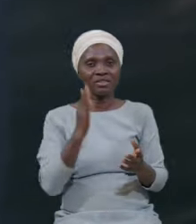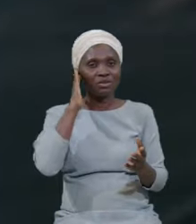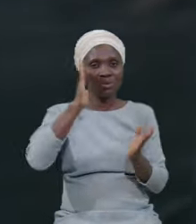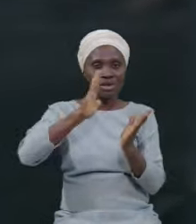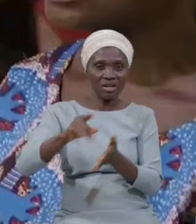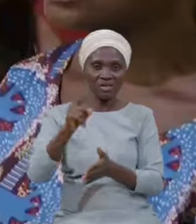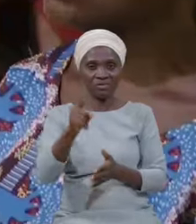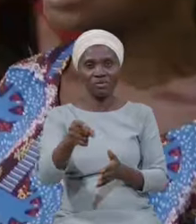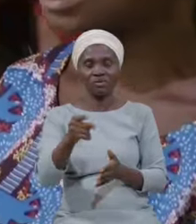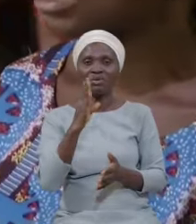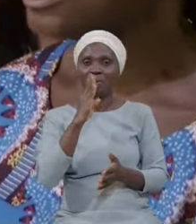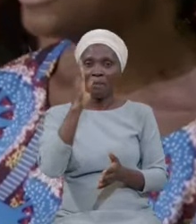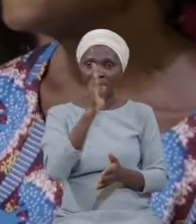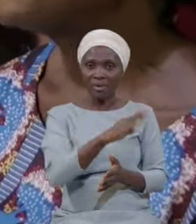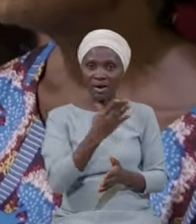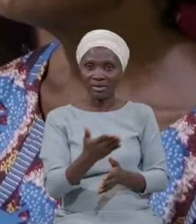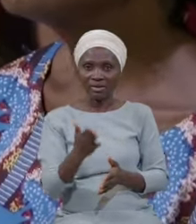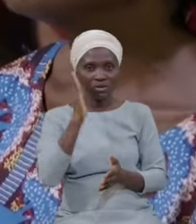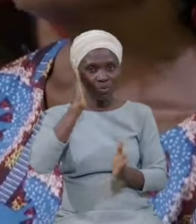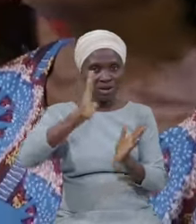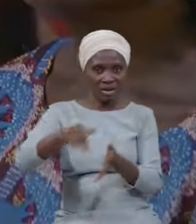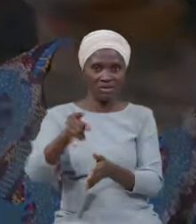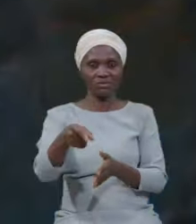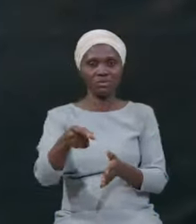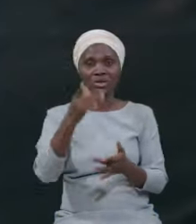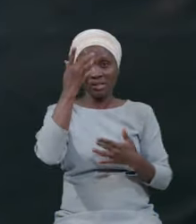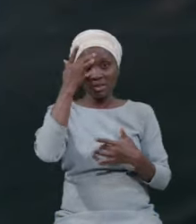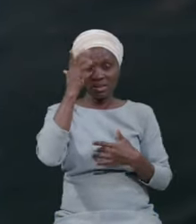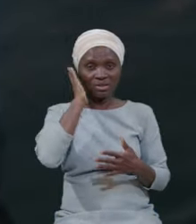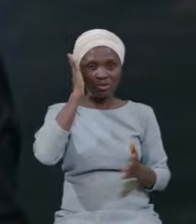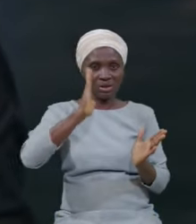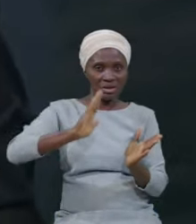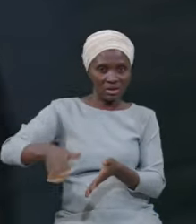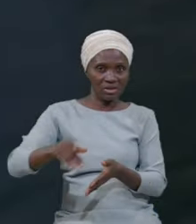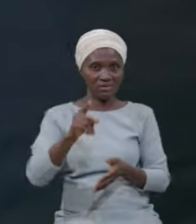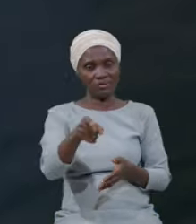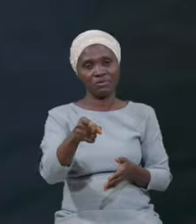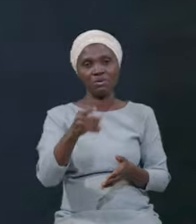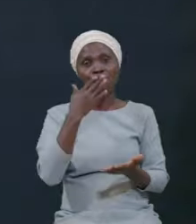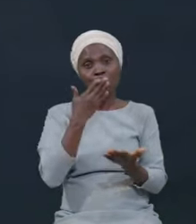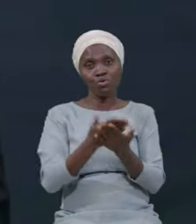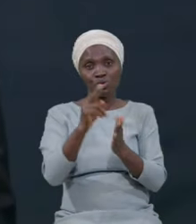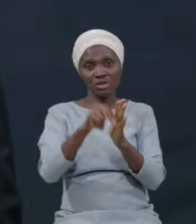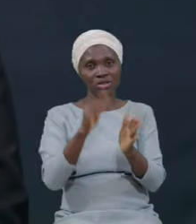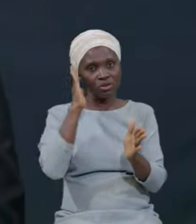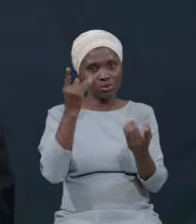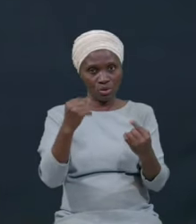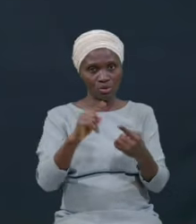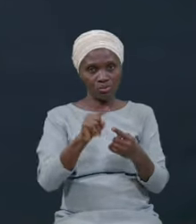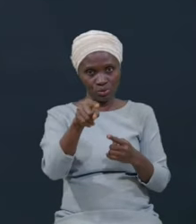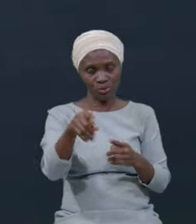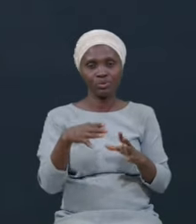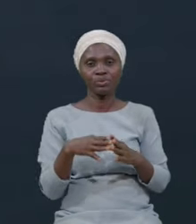will leave you. Goodness shall come unto thee. Look at verse 22. In